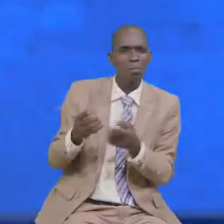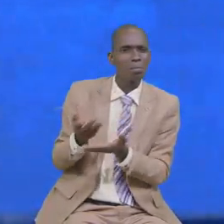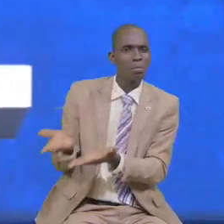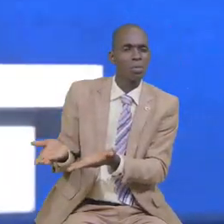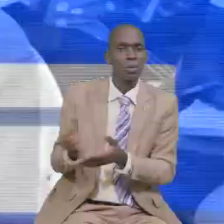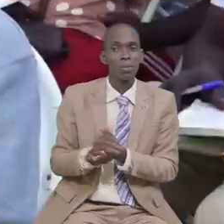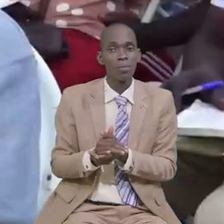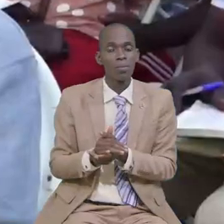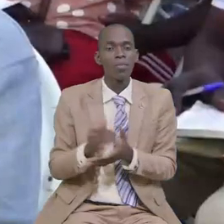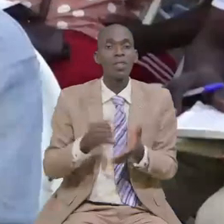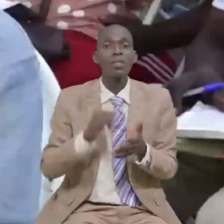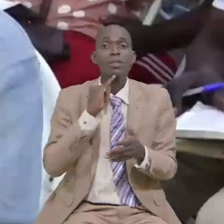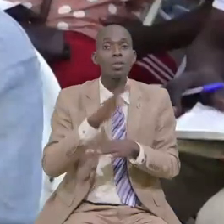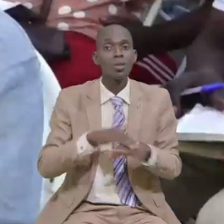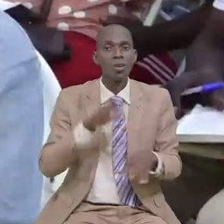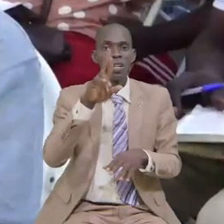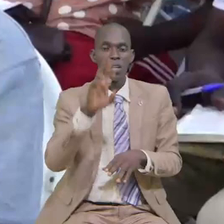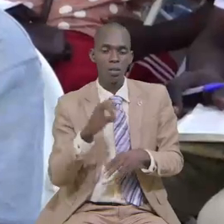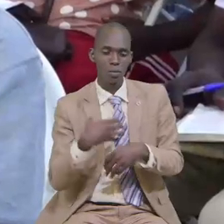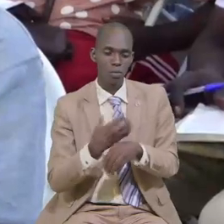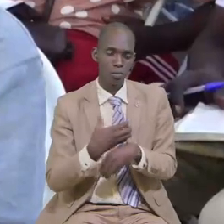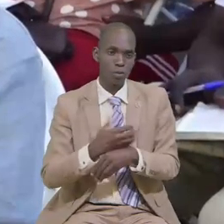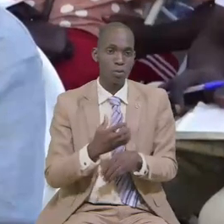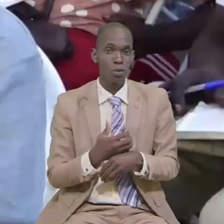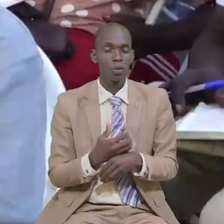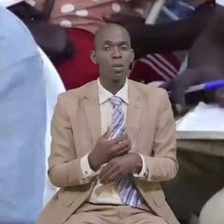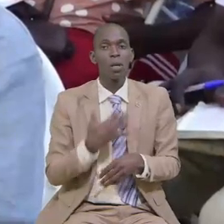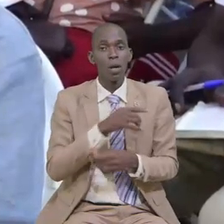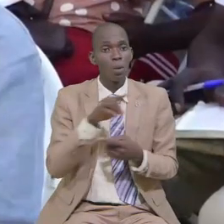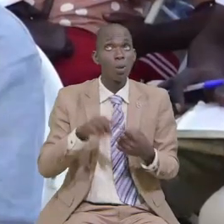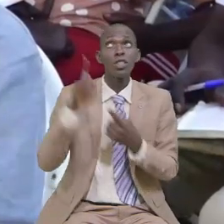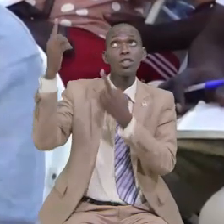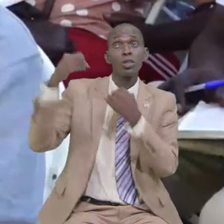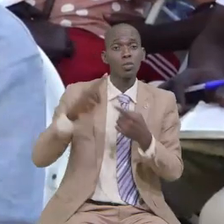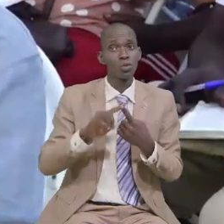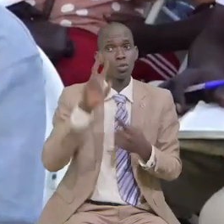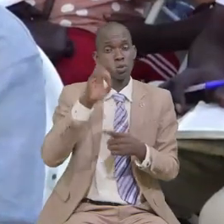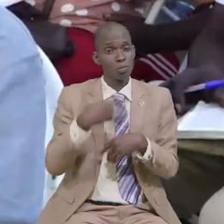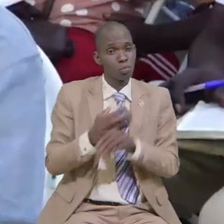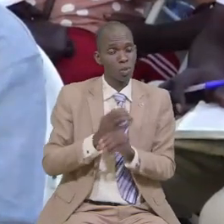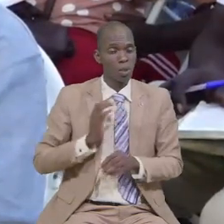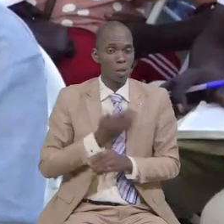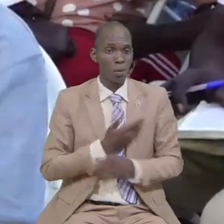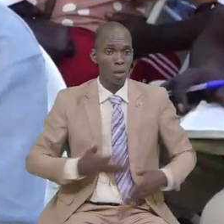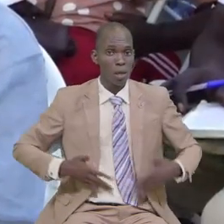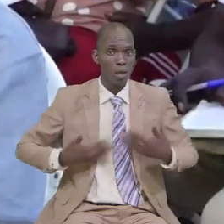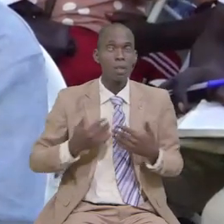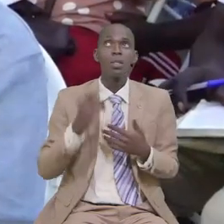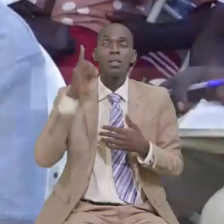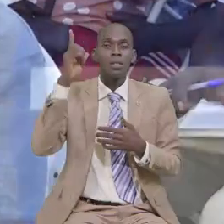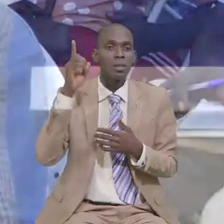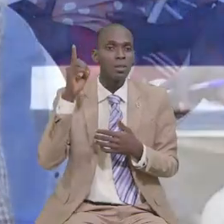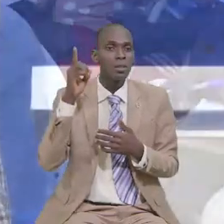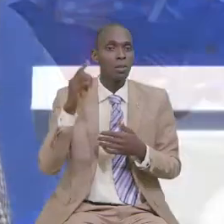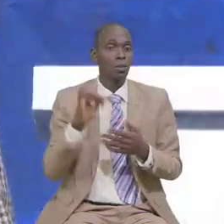It's reconstruction. And when it comes to reconstruct our lives, he enters into a temple of